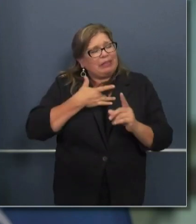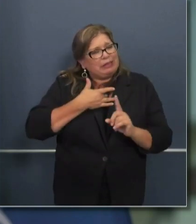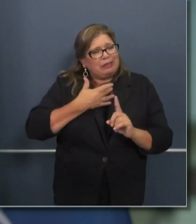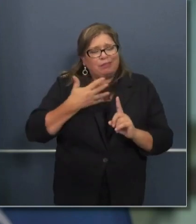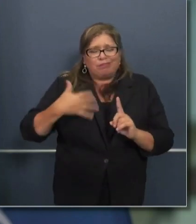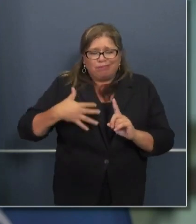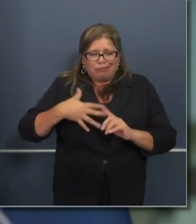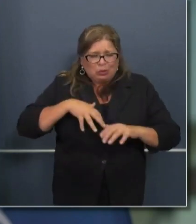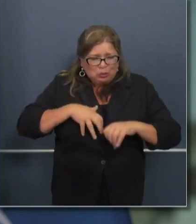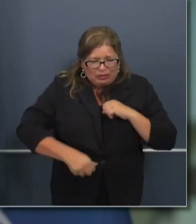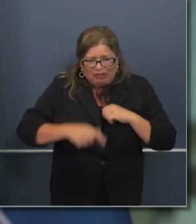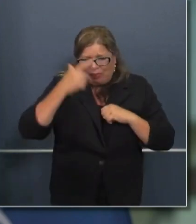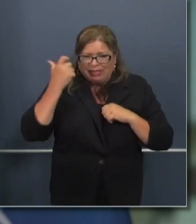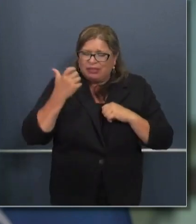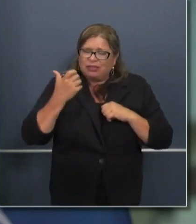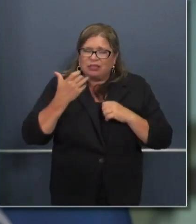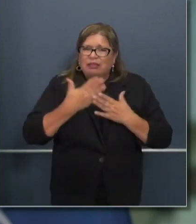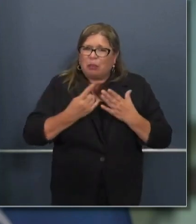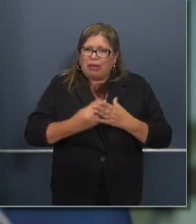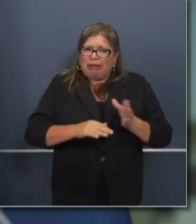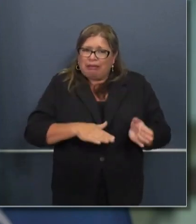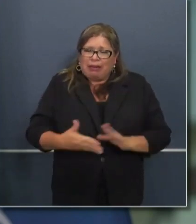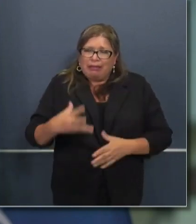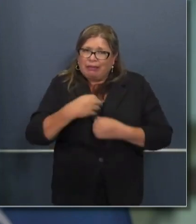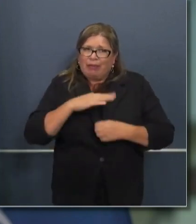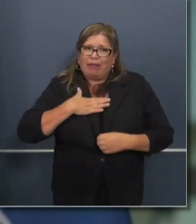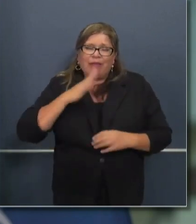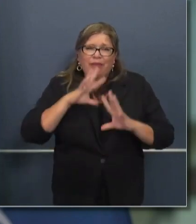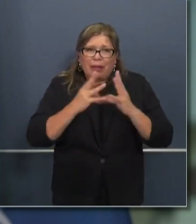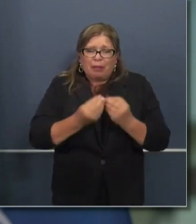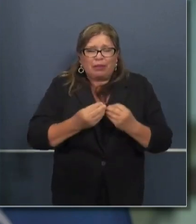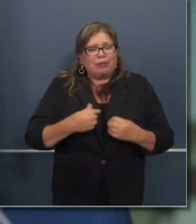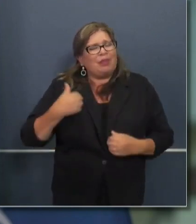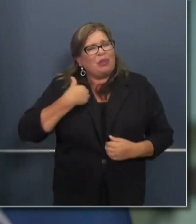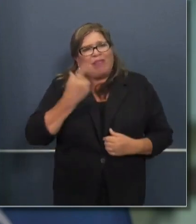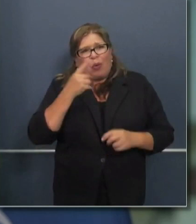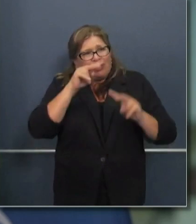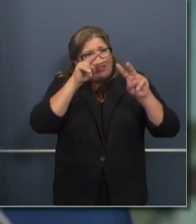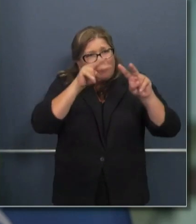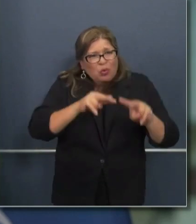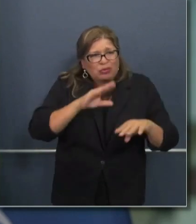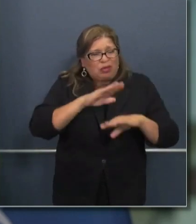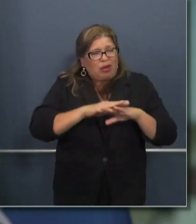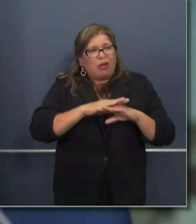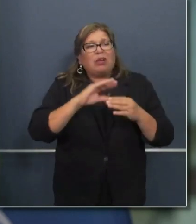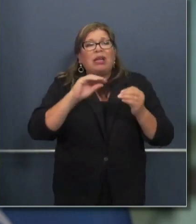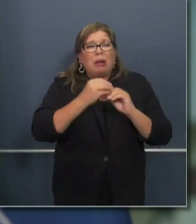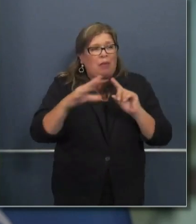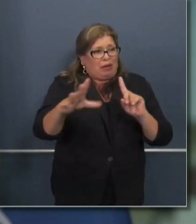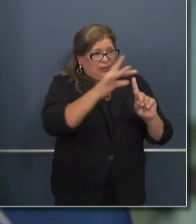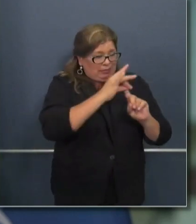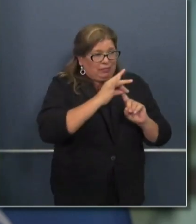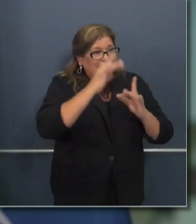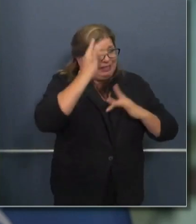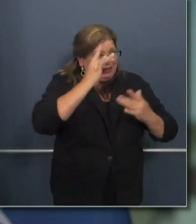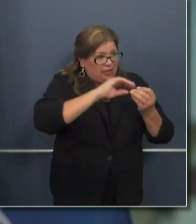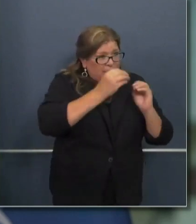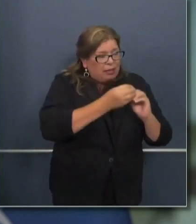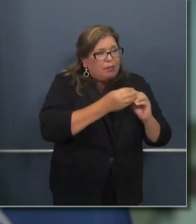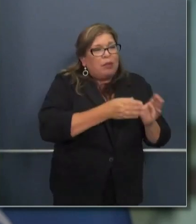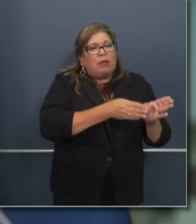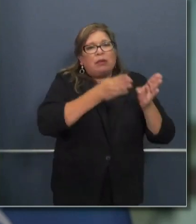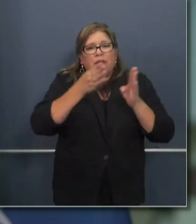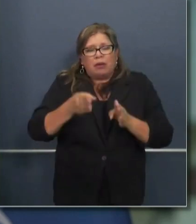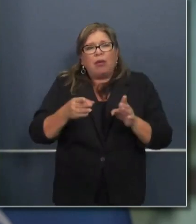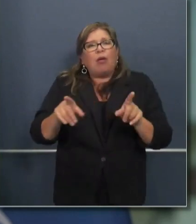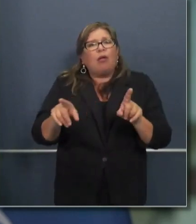are something we've always been focused on, the positivity rate and the total number of positives, particularly as our